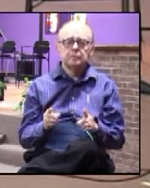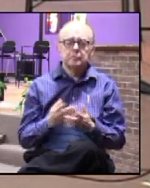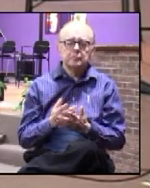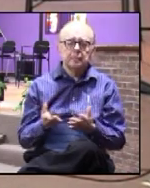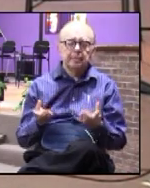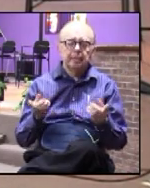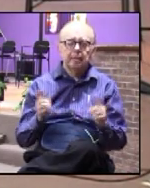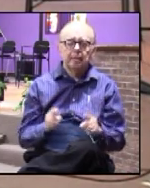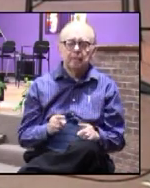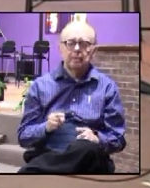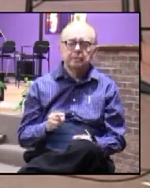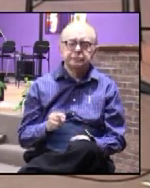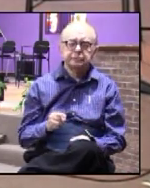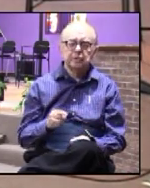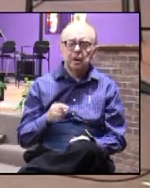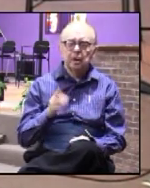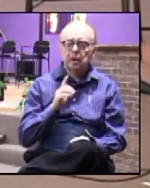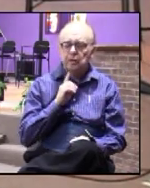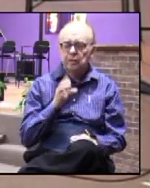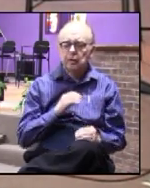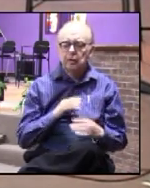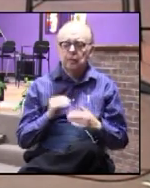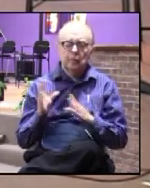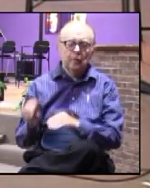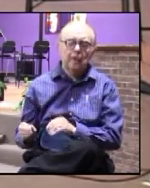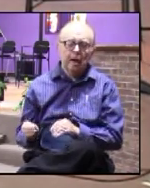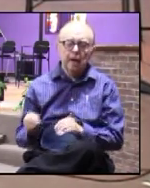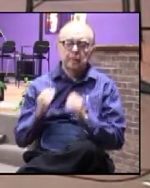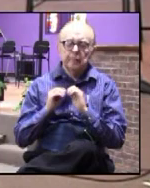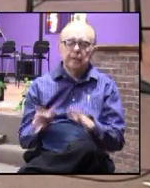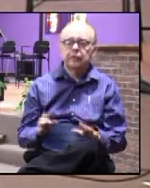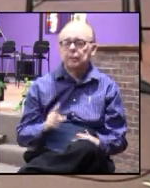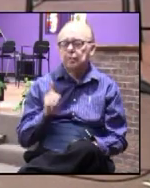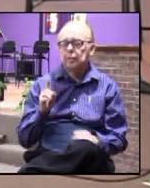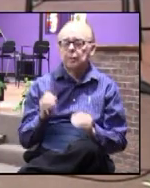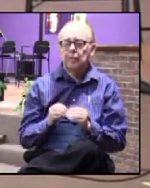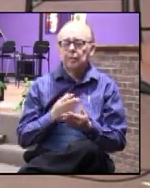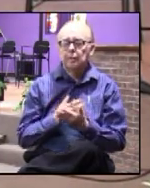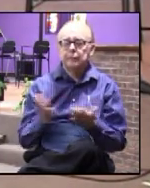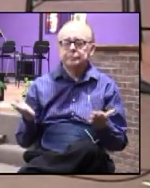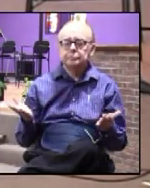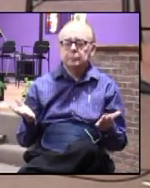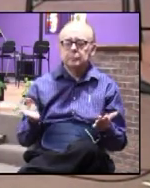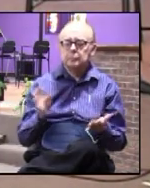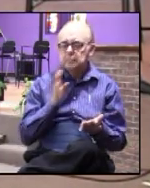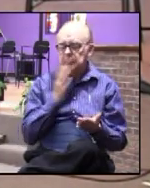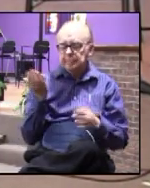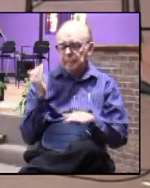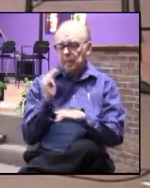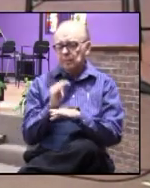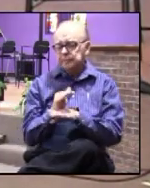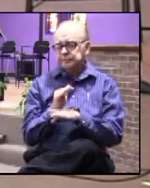on. God's just moving, blessing. One of the other things is we were talking last night,